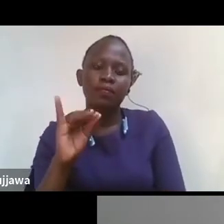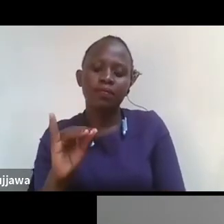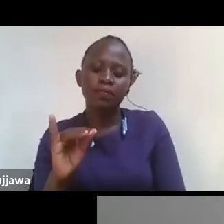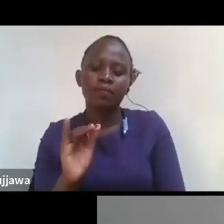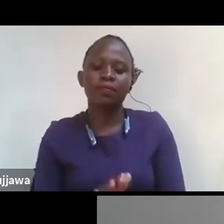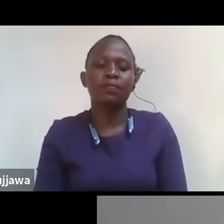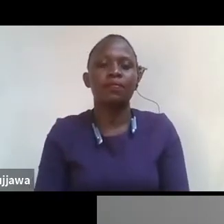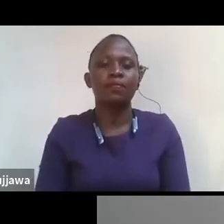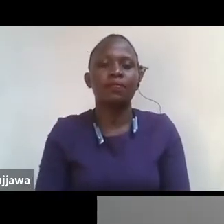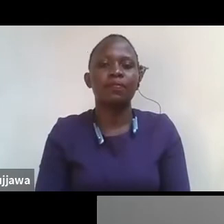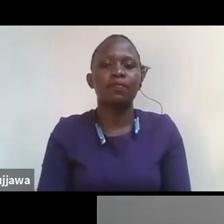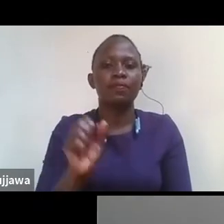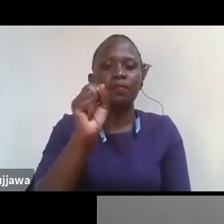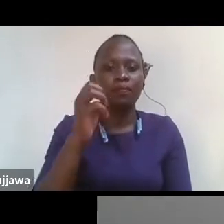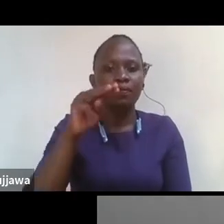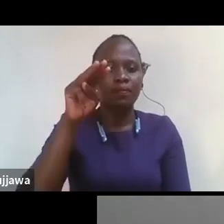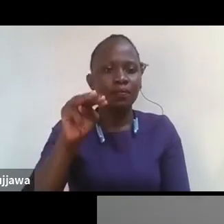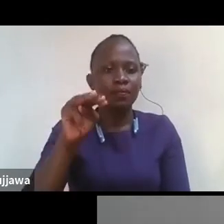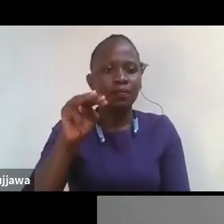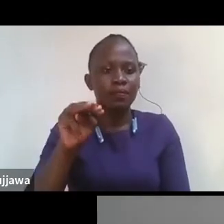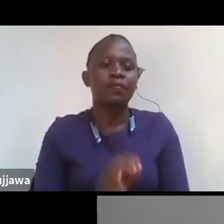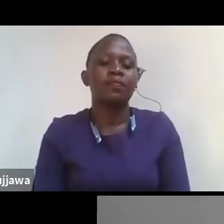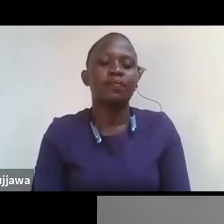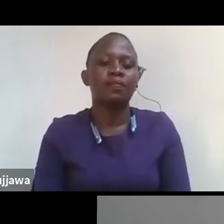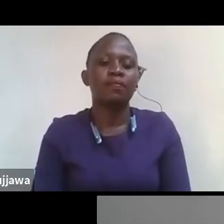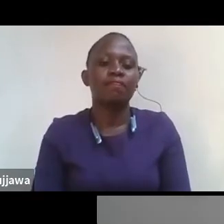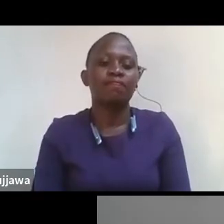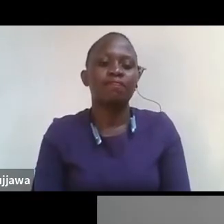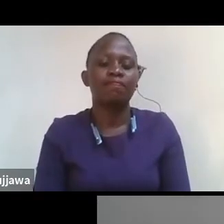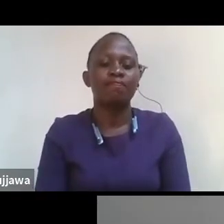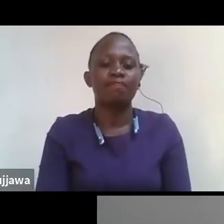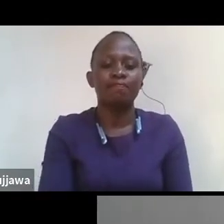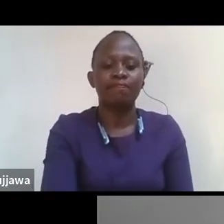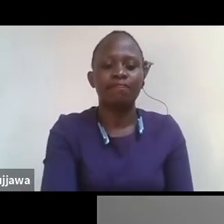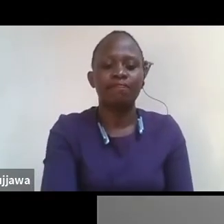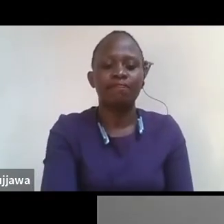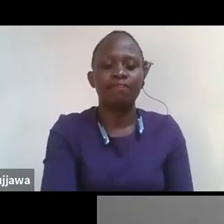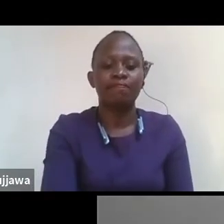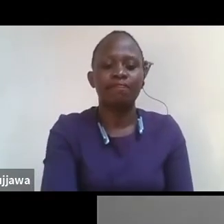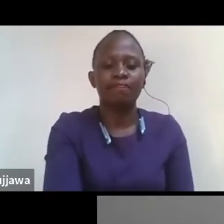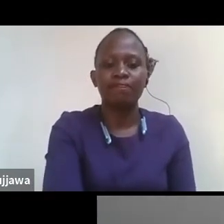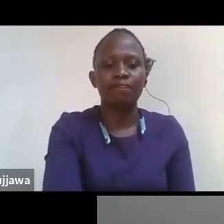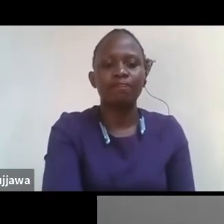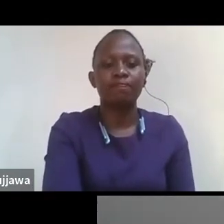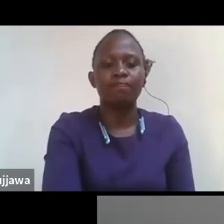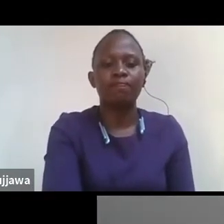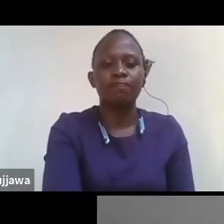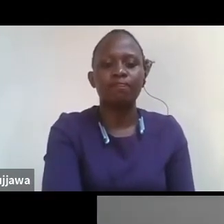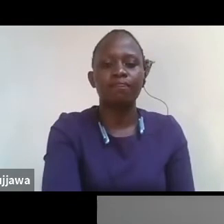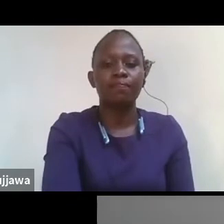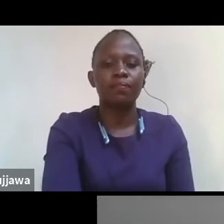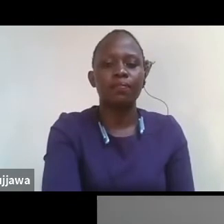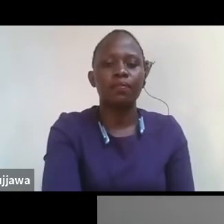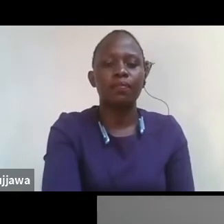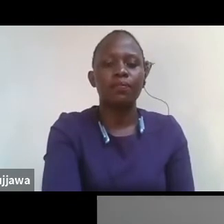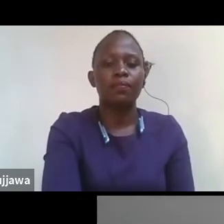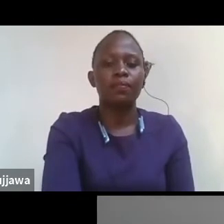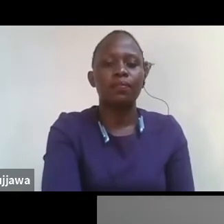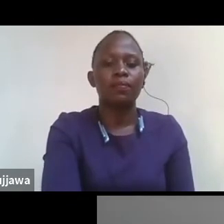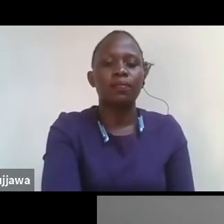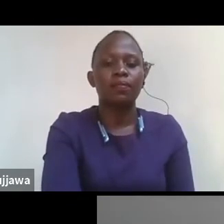quite a number of you. Kafuma Muhammad from Lubaga, a geologist from Bunamwaya, Caroline